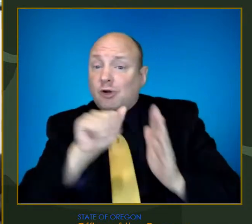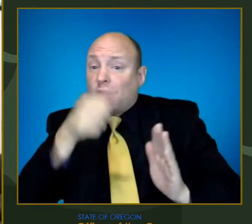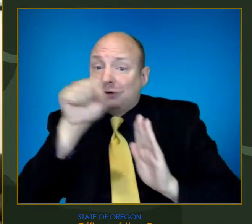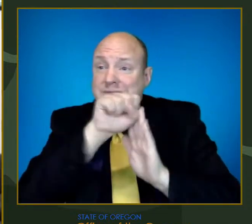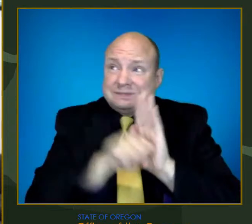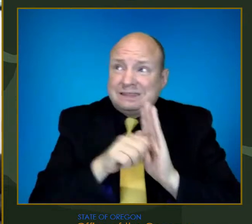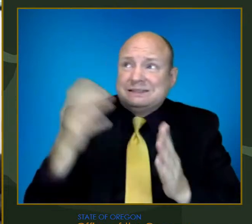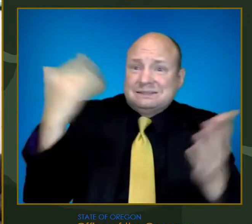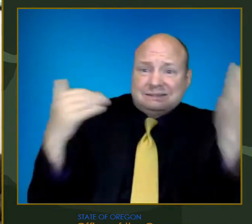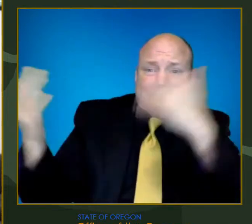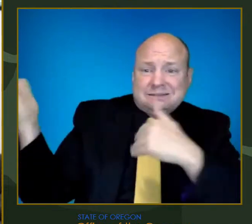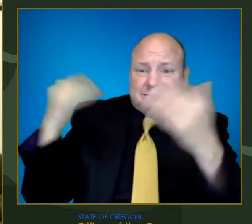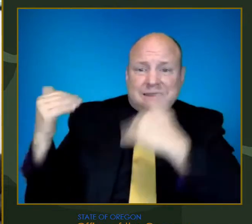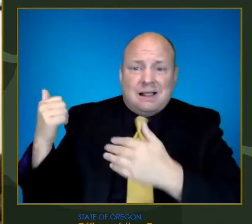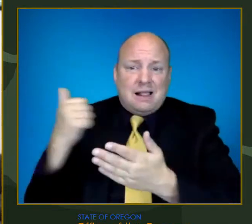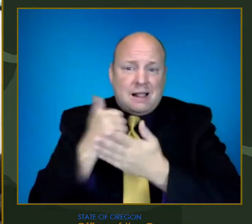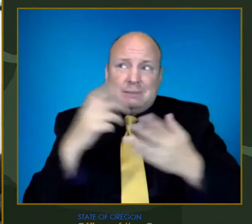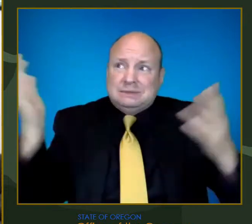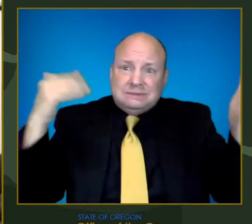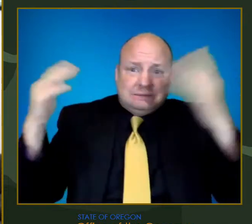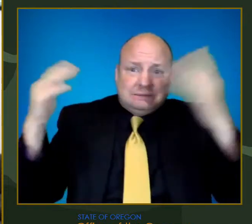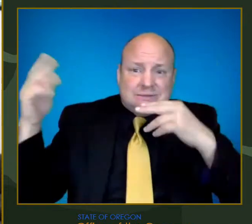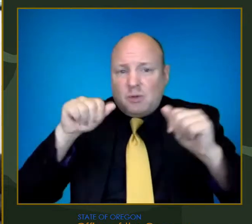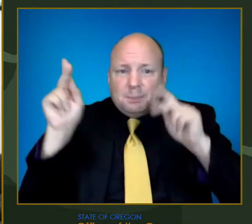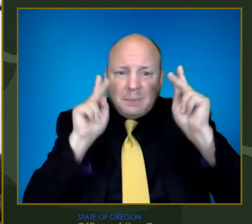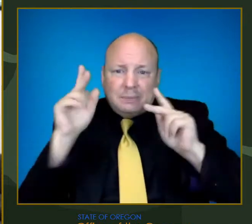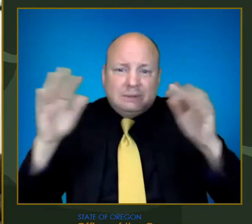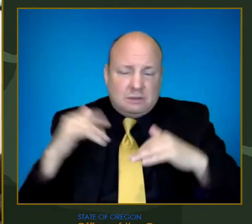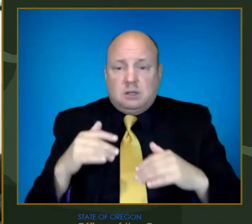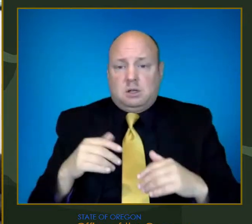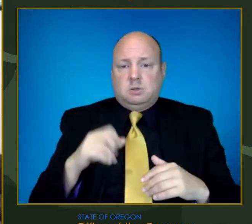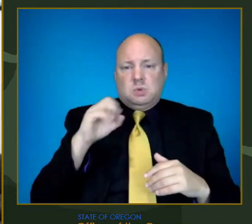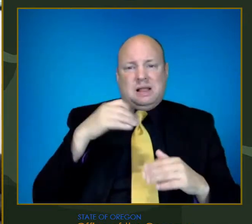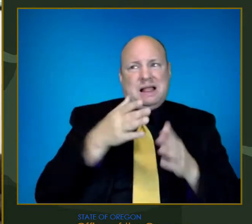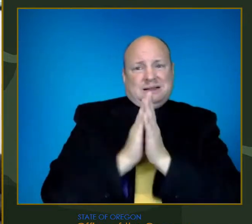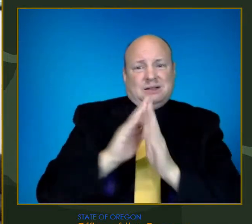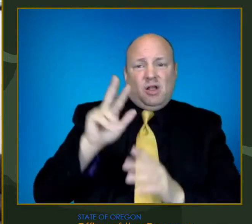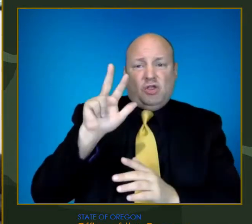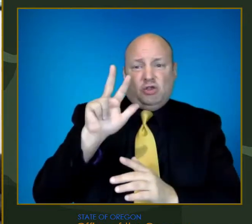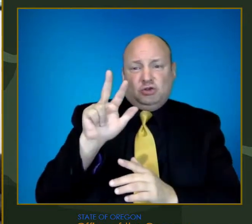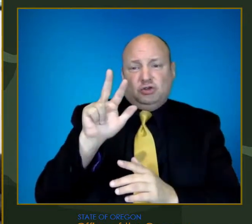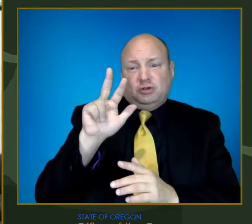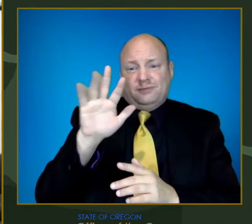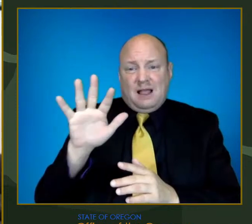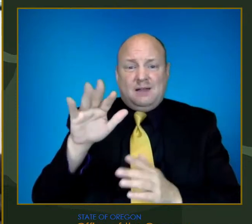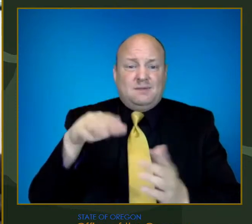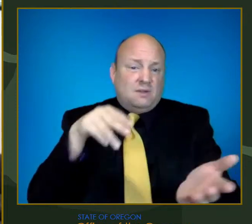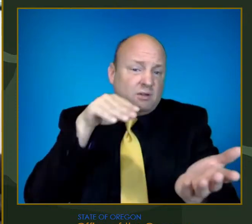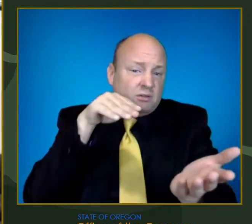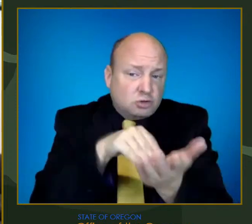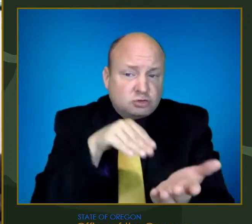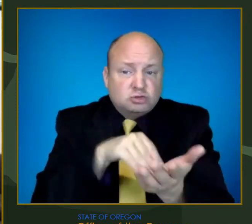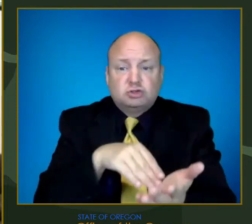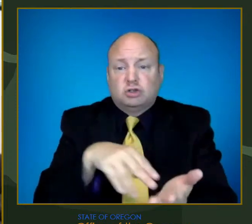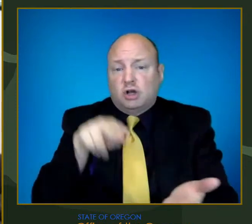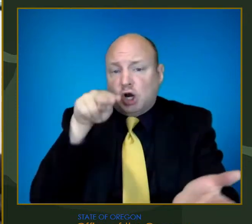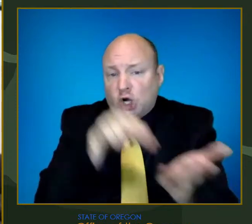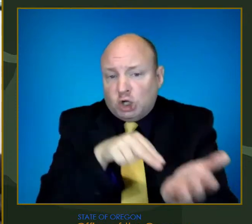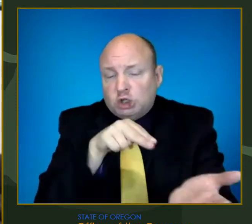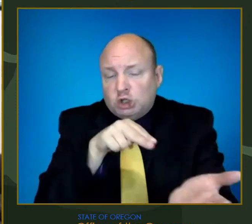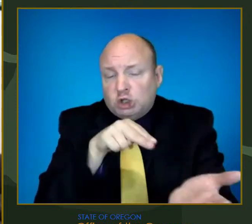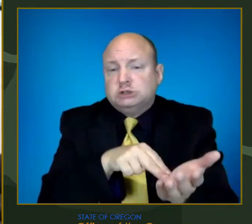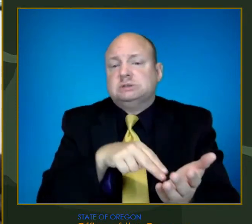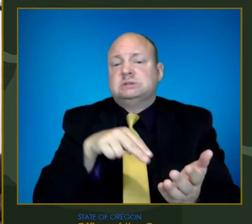has requested 35 physicians, 35 advanced practice providers, 300 registered nurses, 10 paramedics,